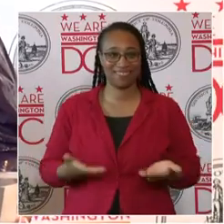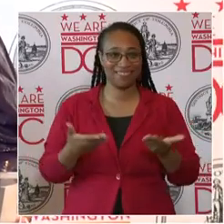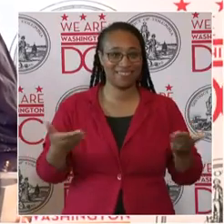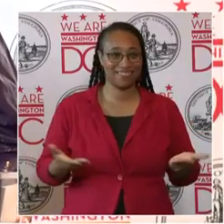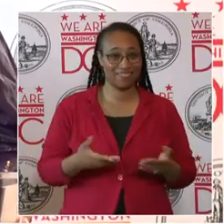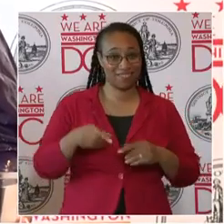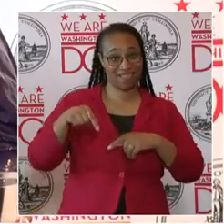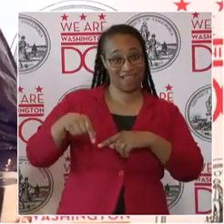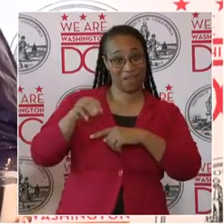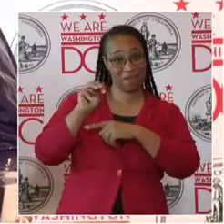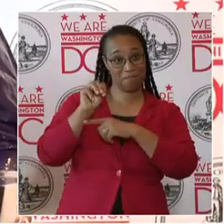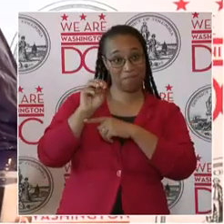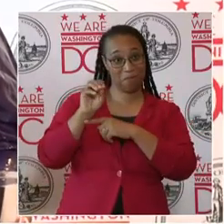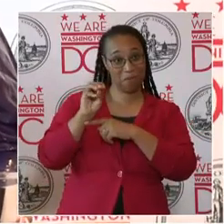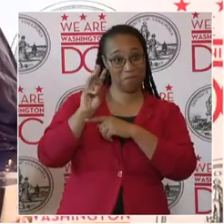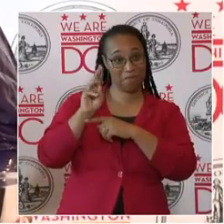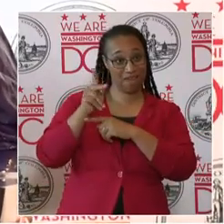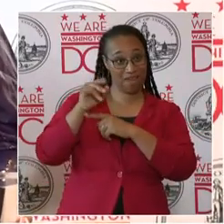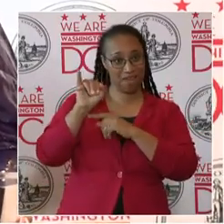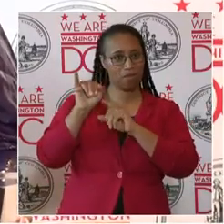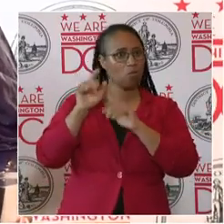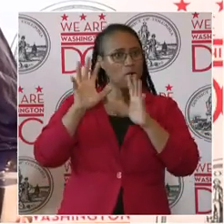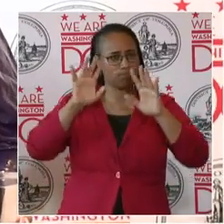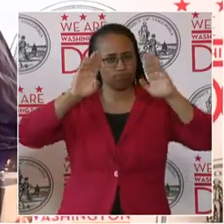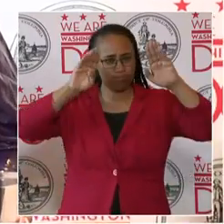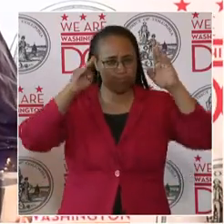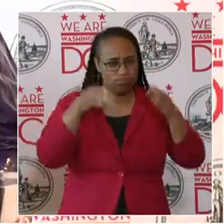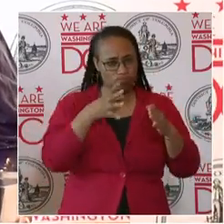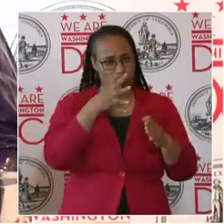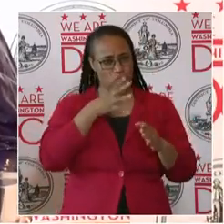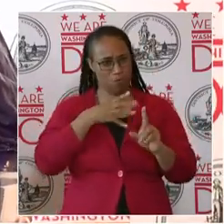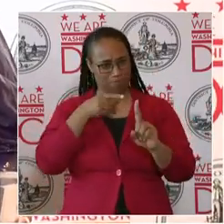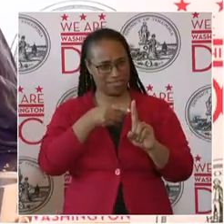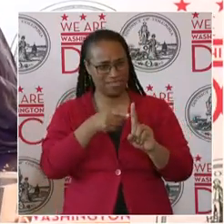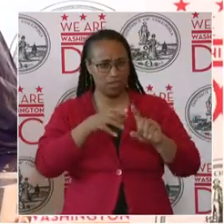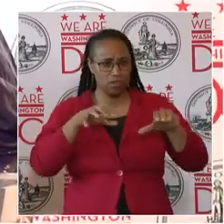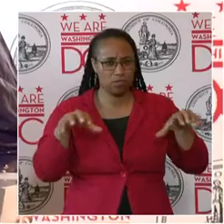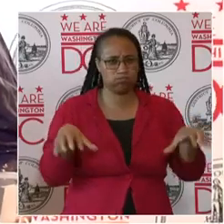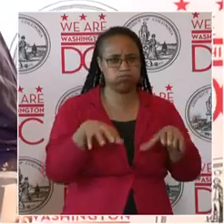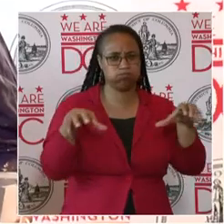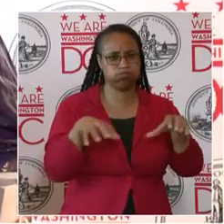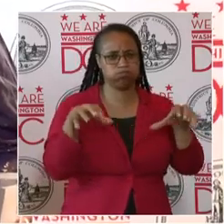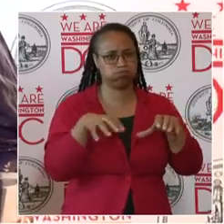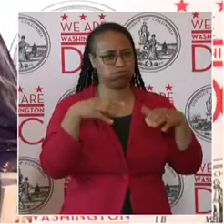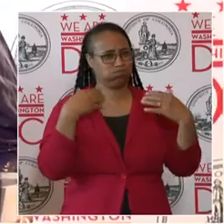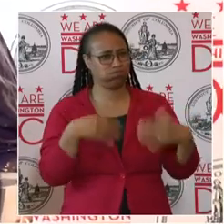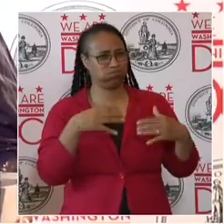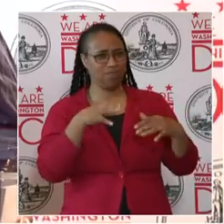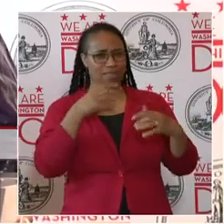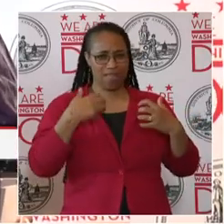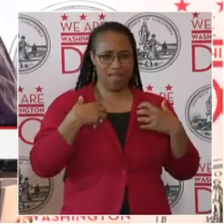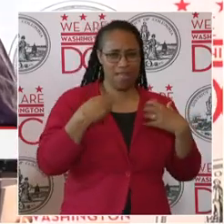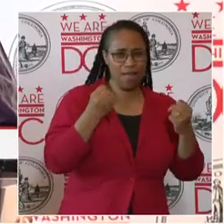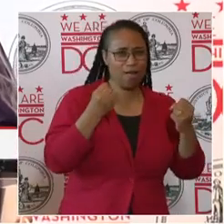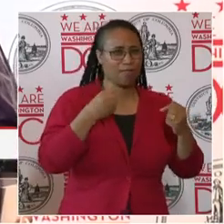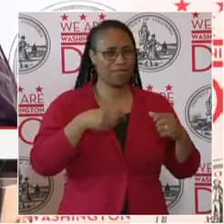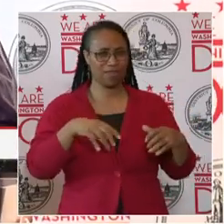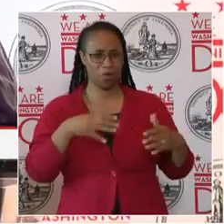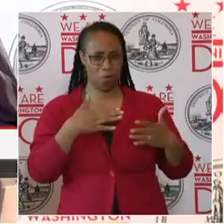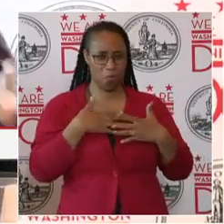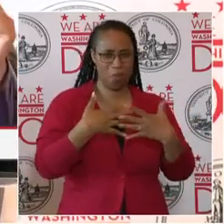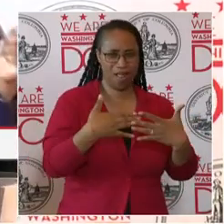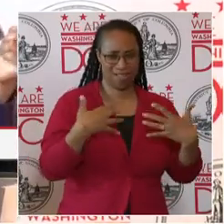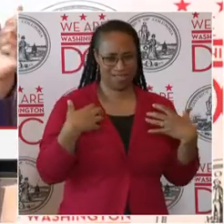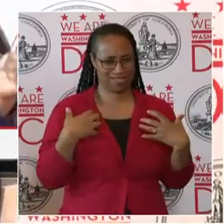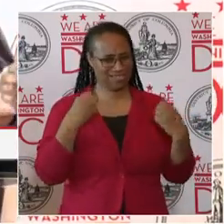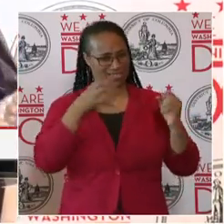had impact in civic engagement, health and wellness, and women's empowerment. Let's give it up for women's